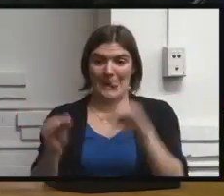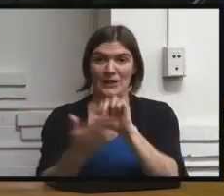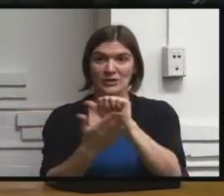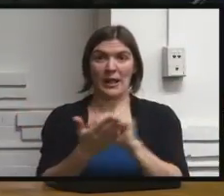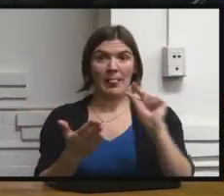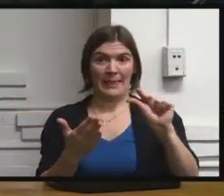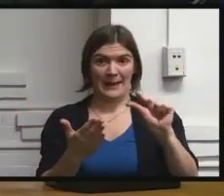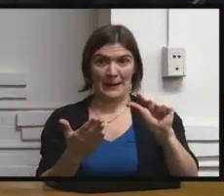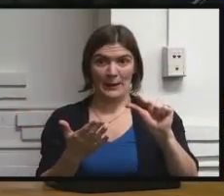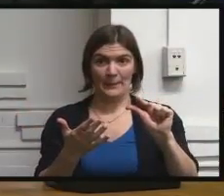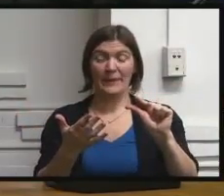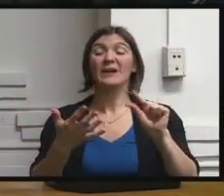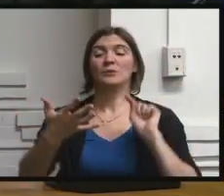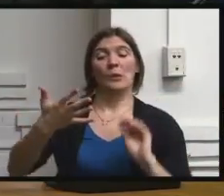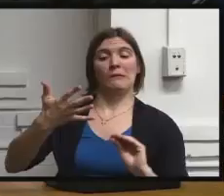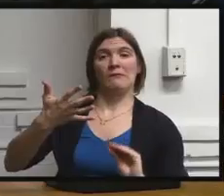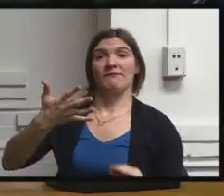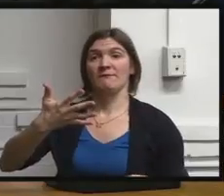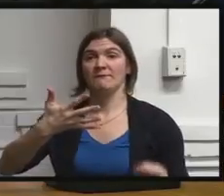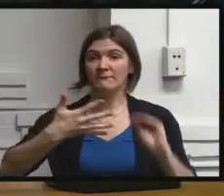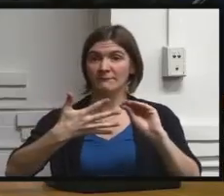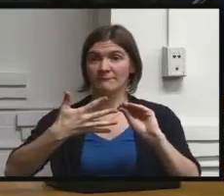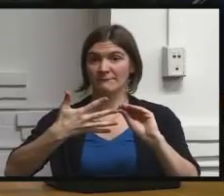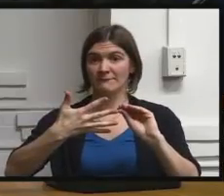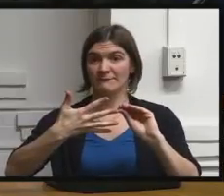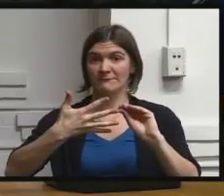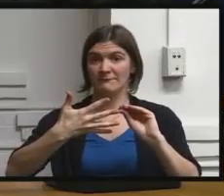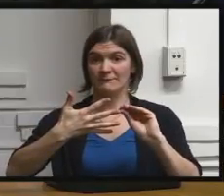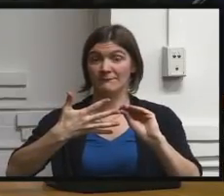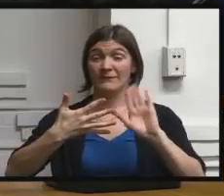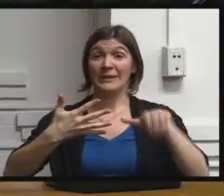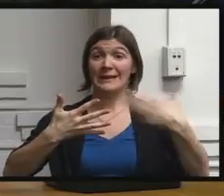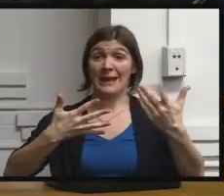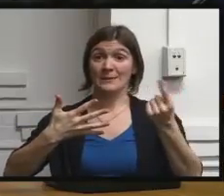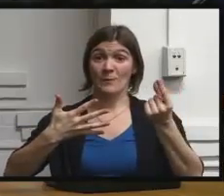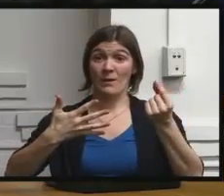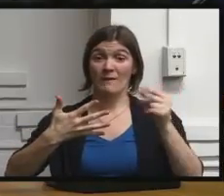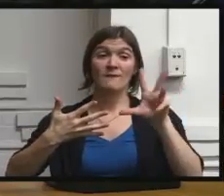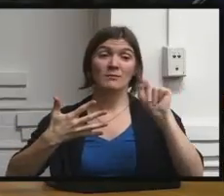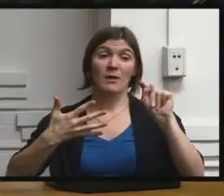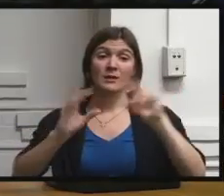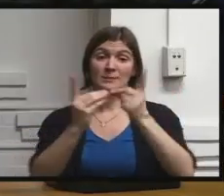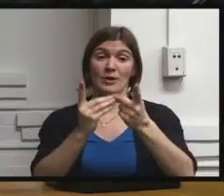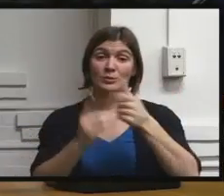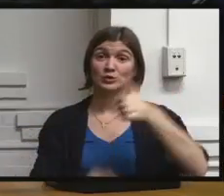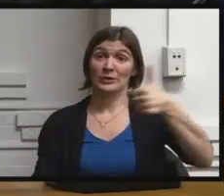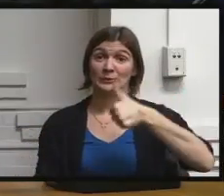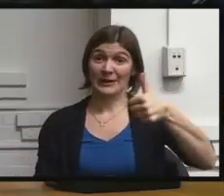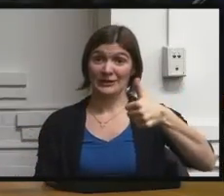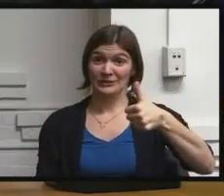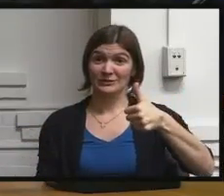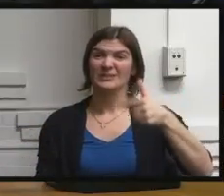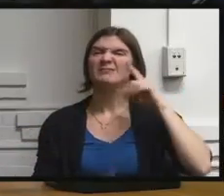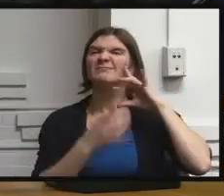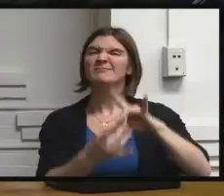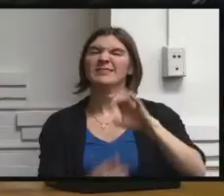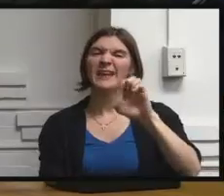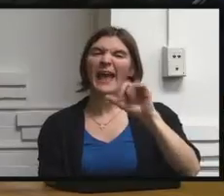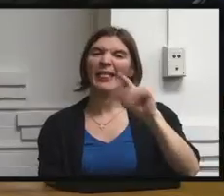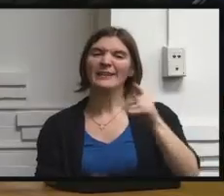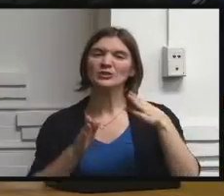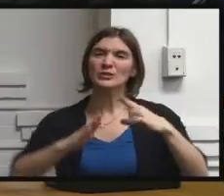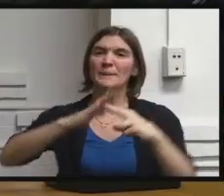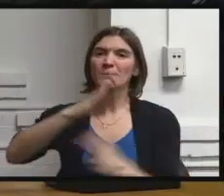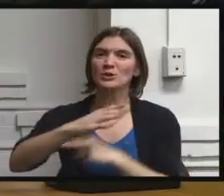been revised, the next item on the agenda is the Elliot Street Bridge